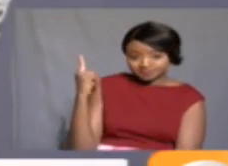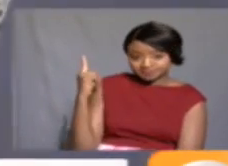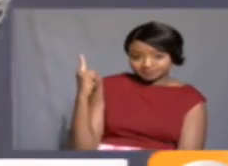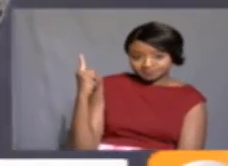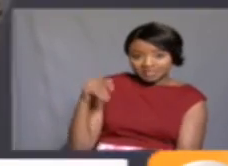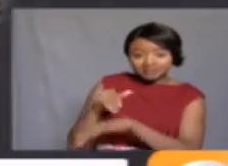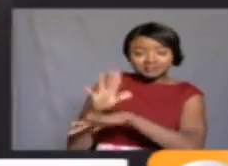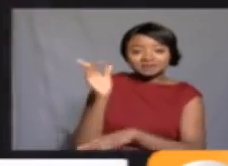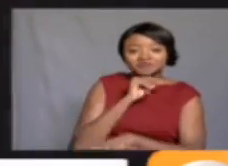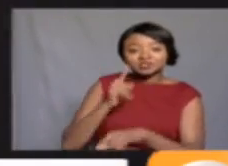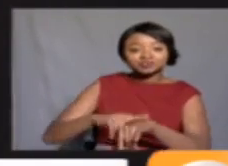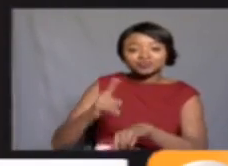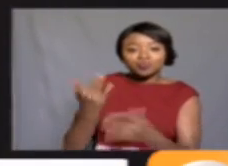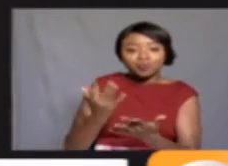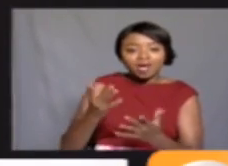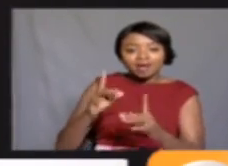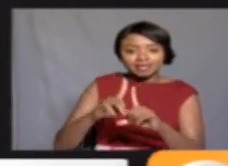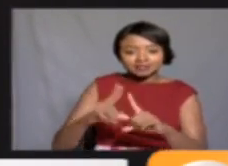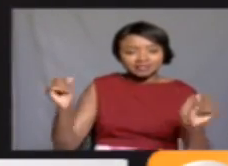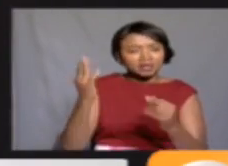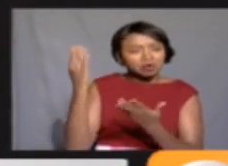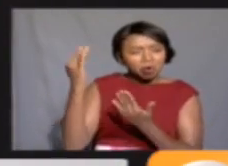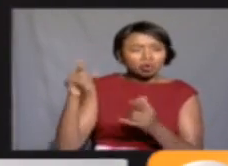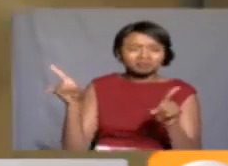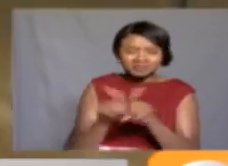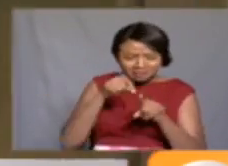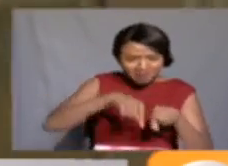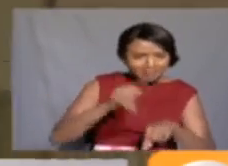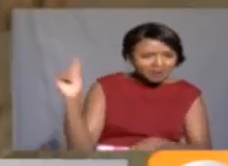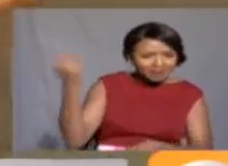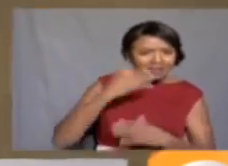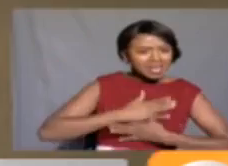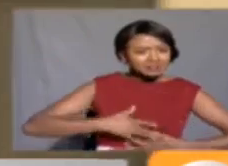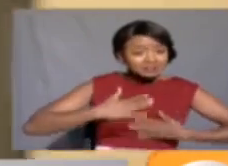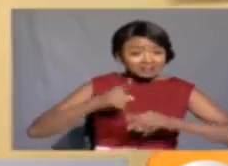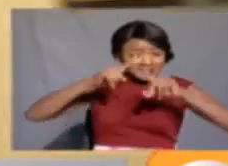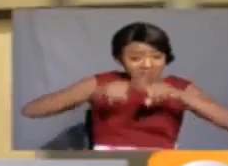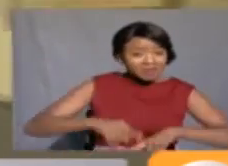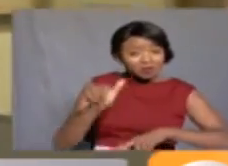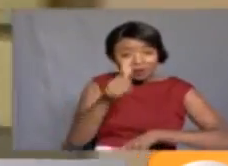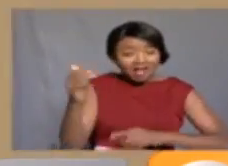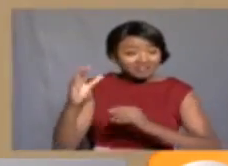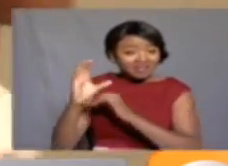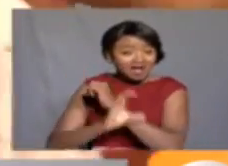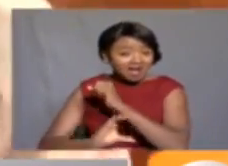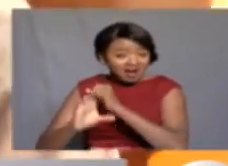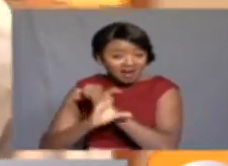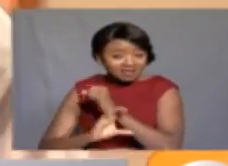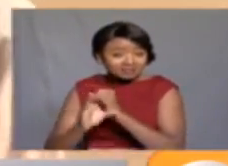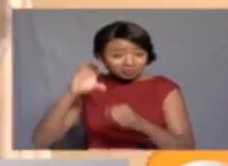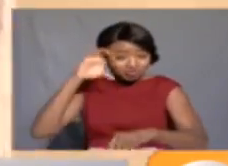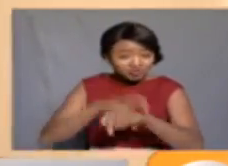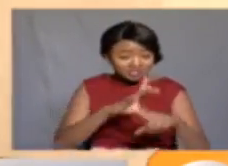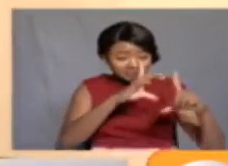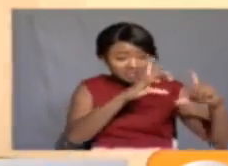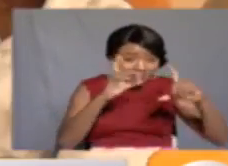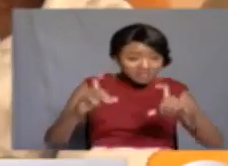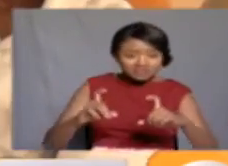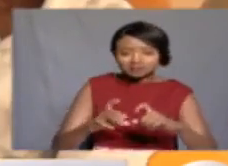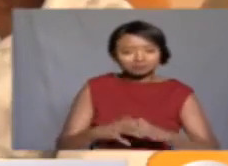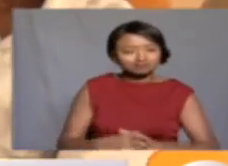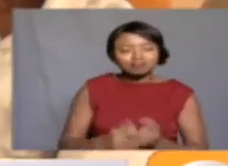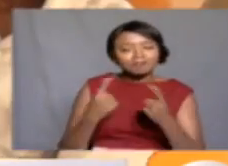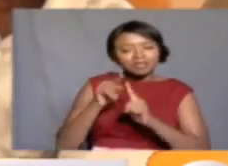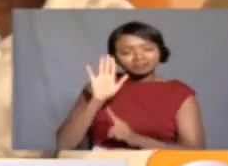He hopes that one day scientists in Kenya like him will not have to depend on other countries to get satellite images. His hope is that